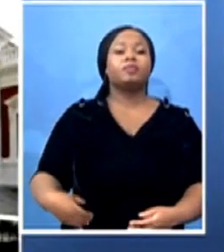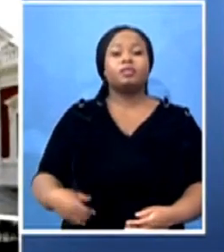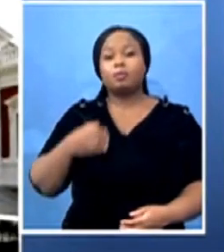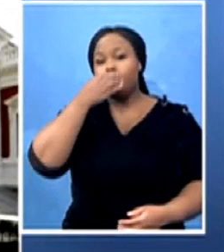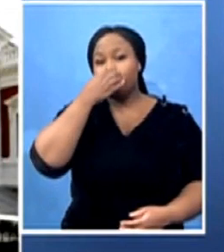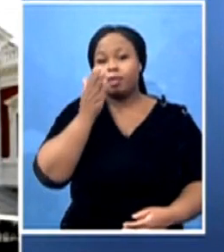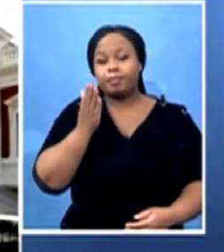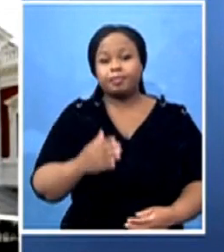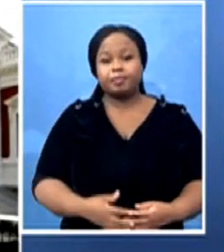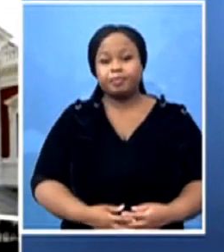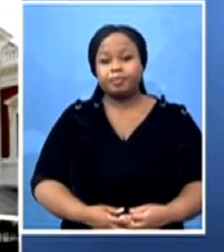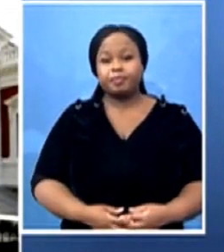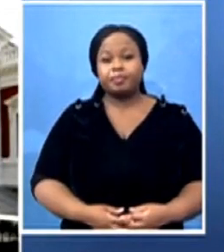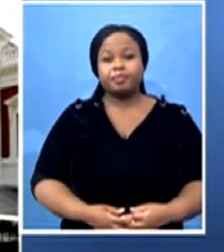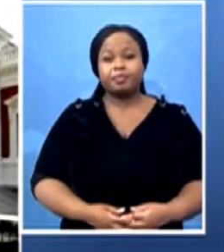President Mbeki,